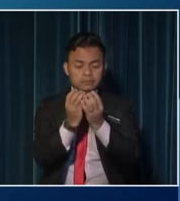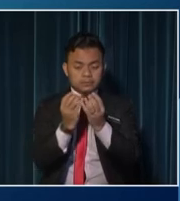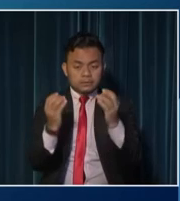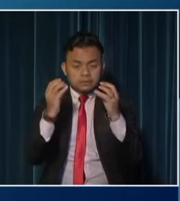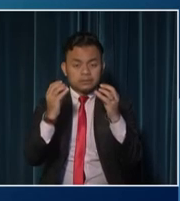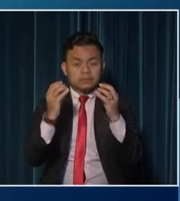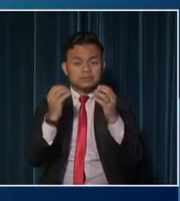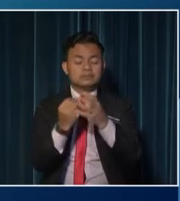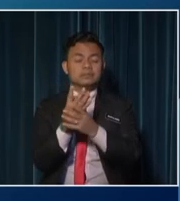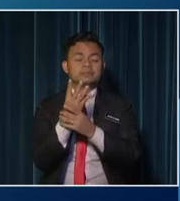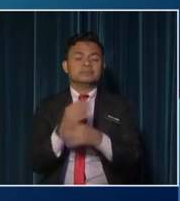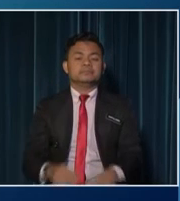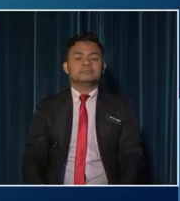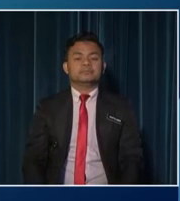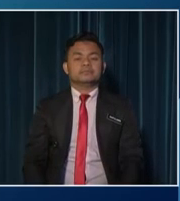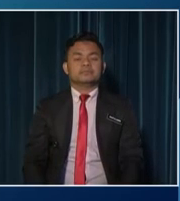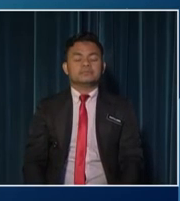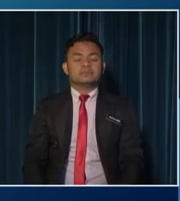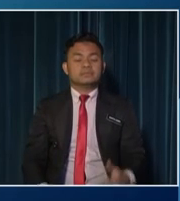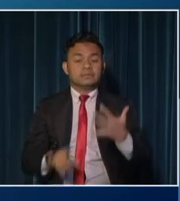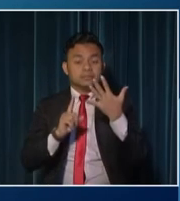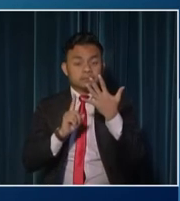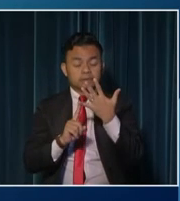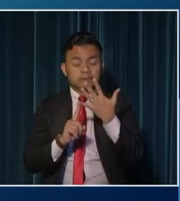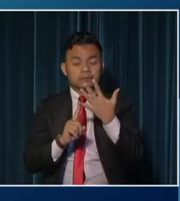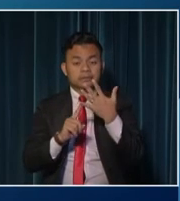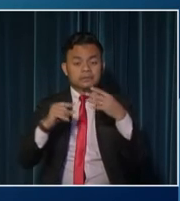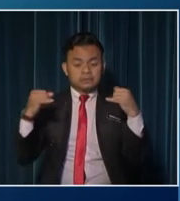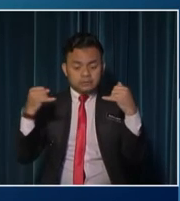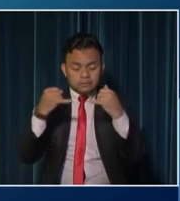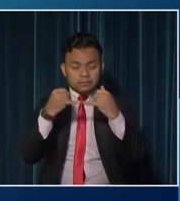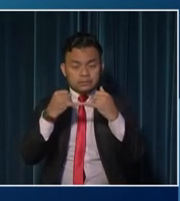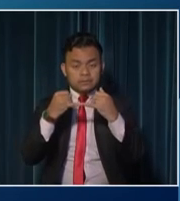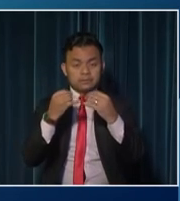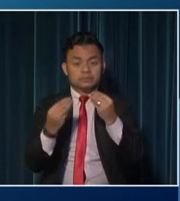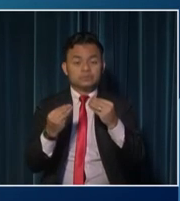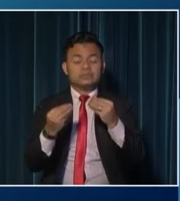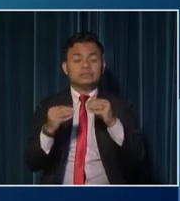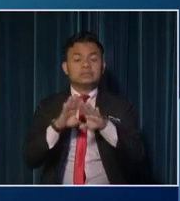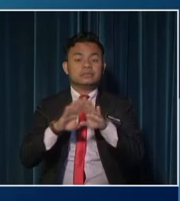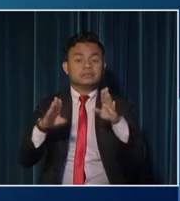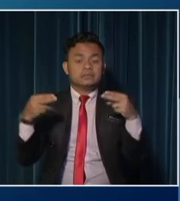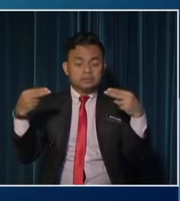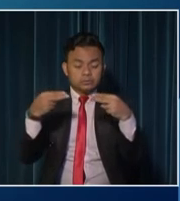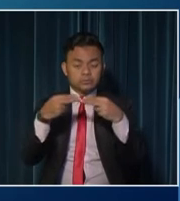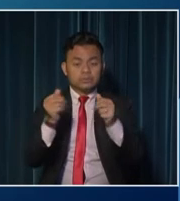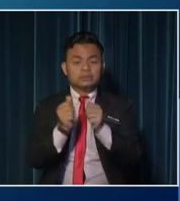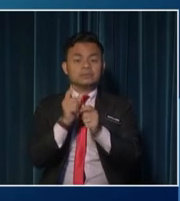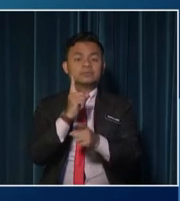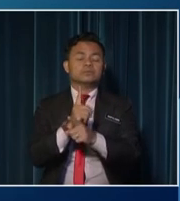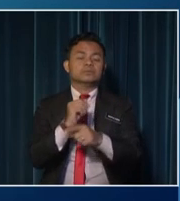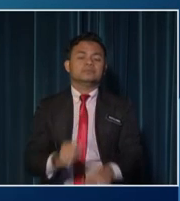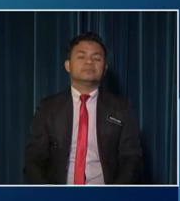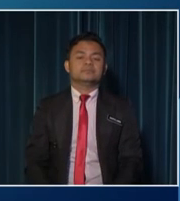the connecting wire is not correctly connected to the electrical component.